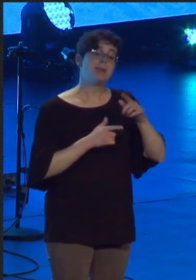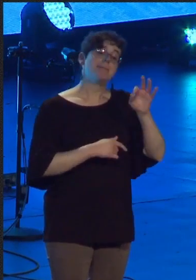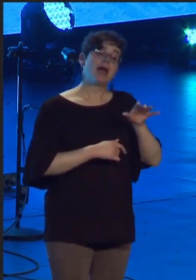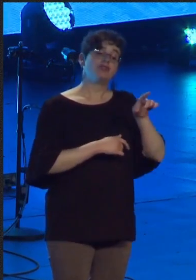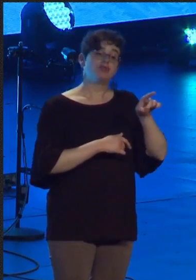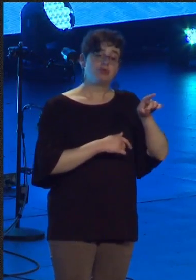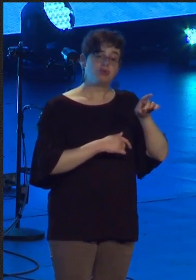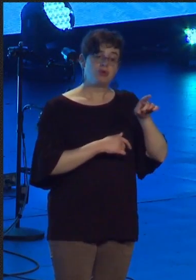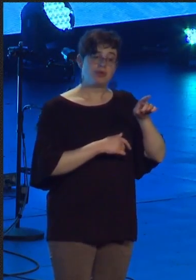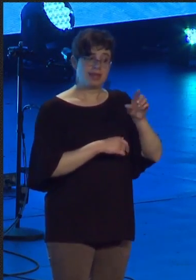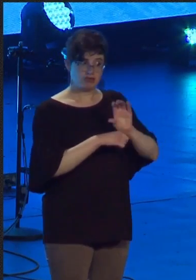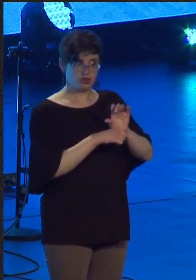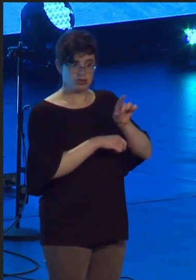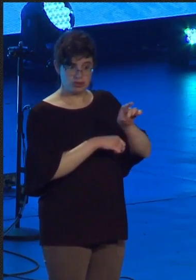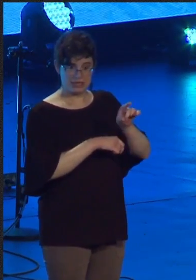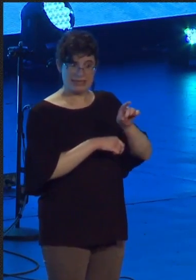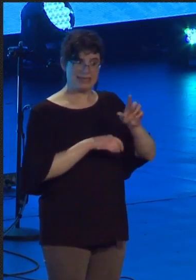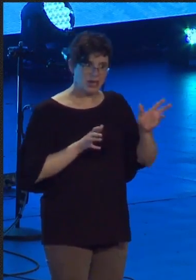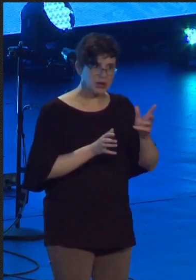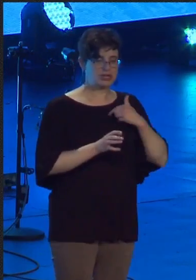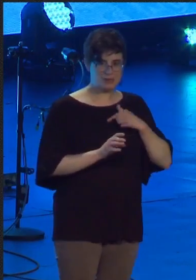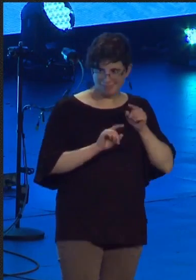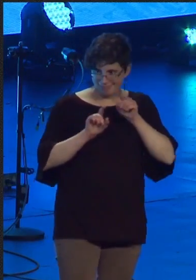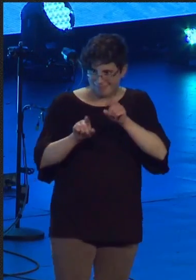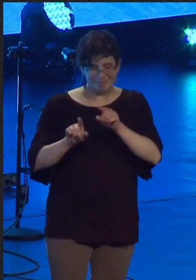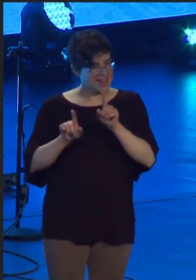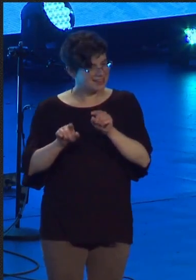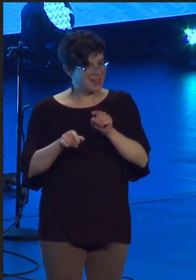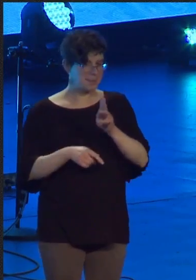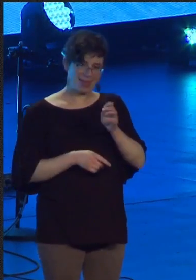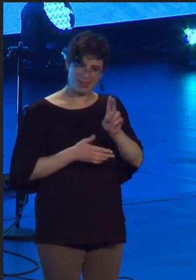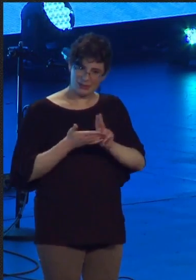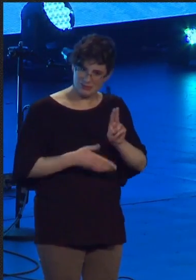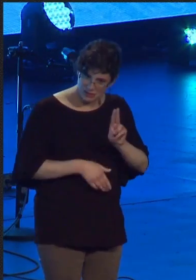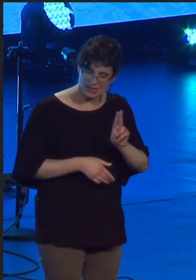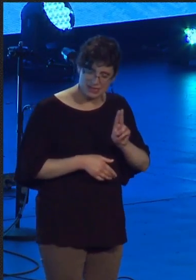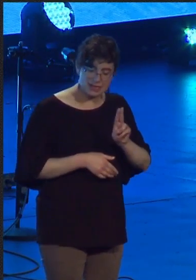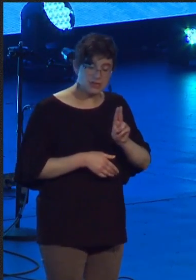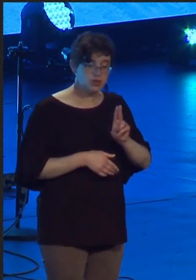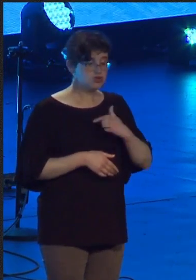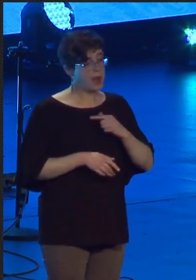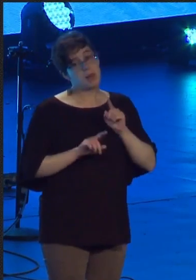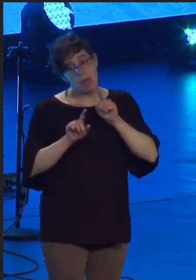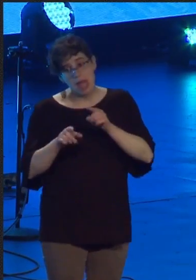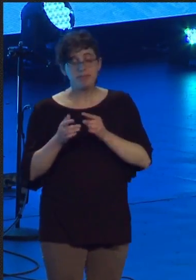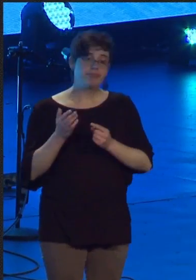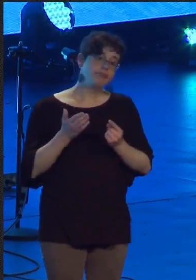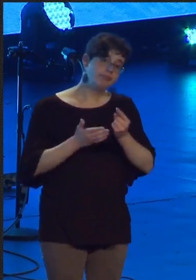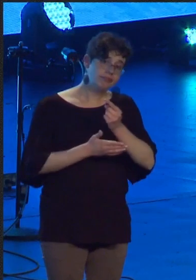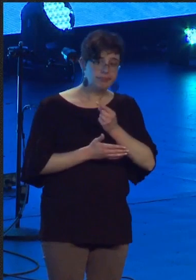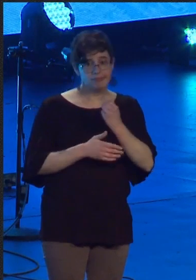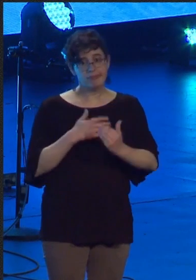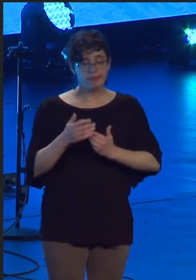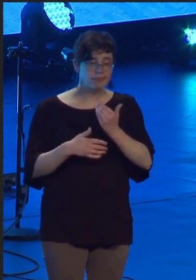pastor at my home church encouraged me to come to Bethel. So that connection has come from my childhood. And then I went to Bethel, and really,